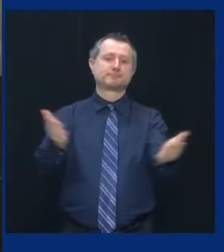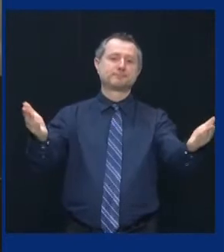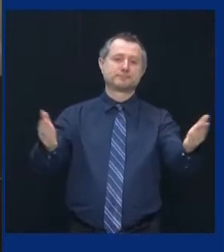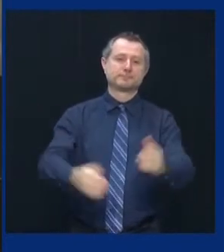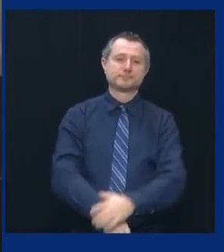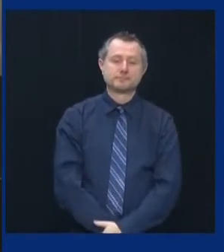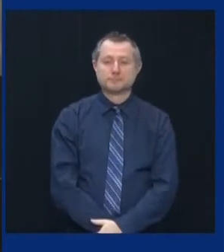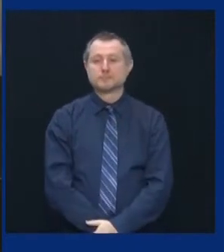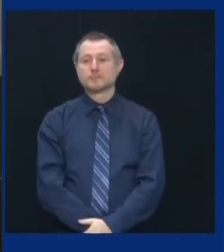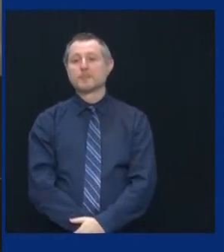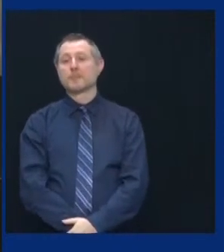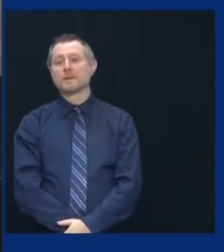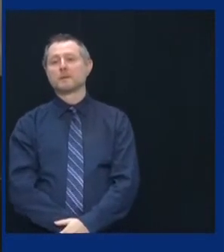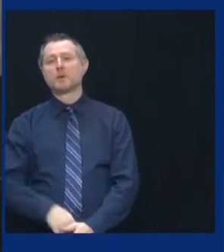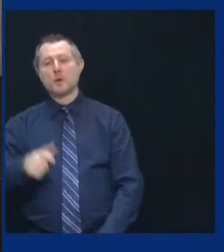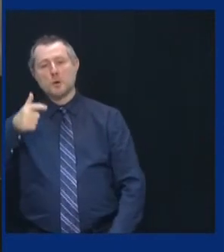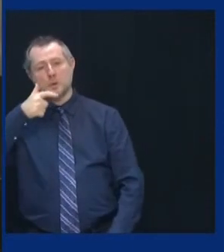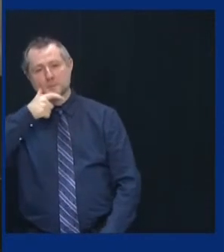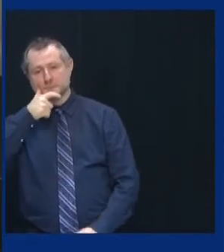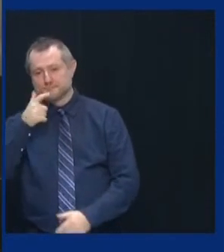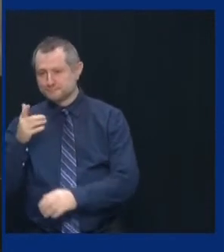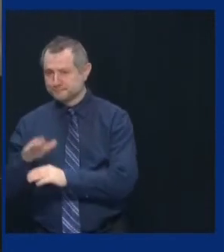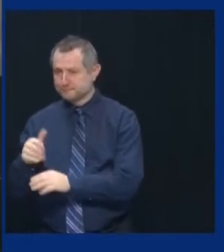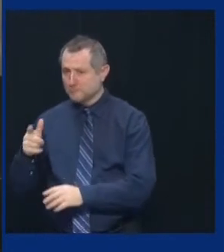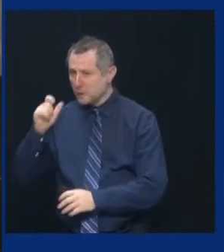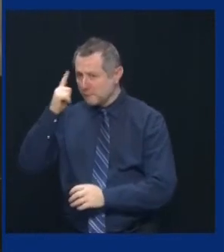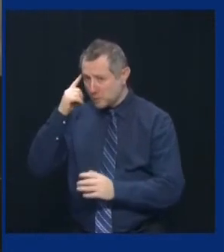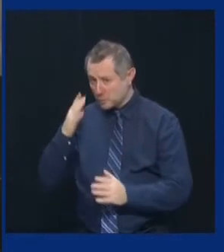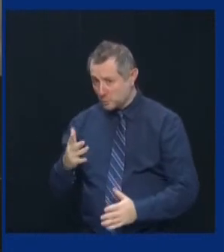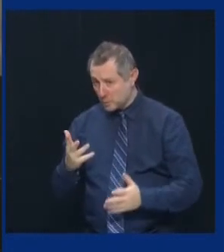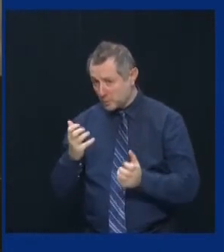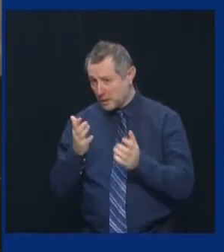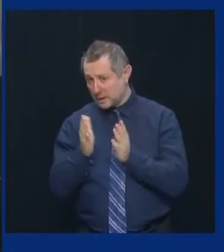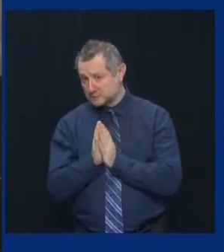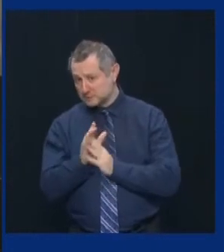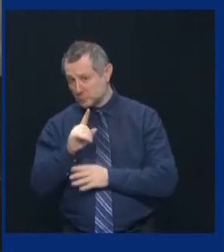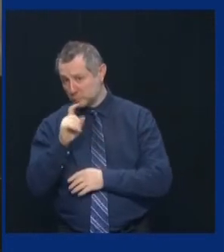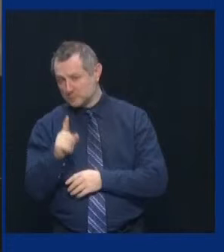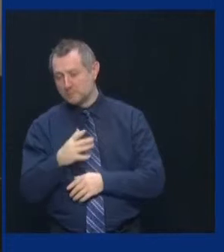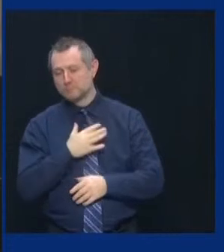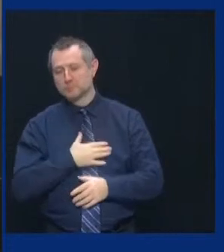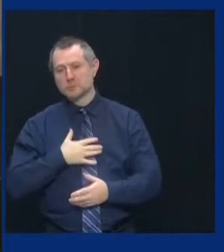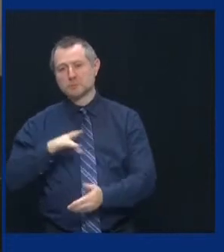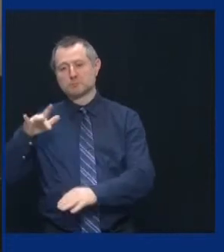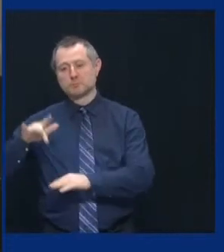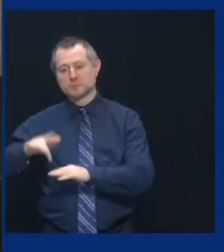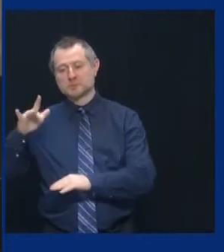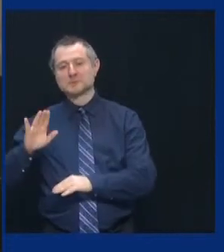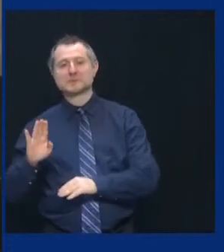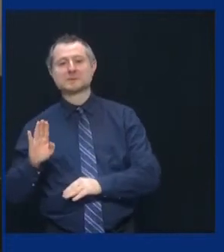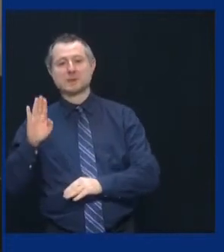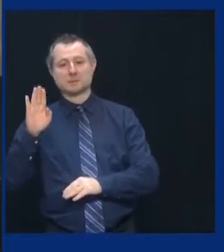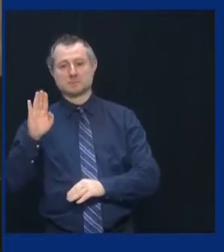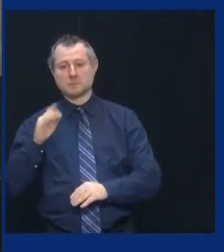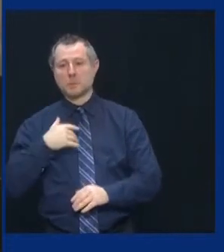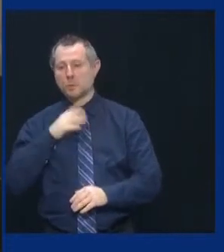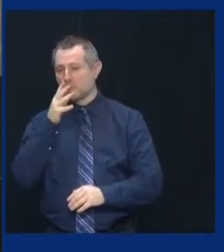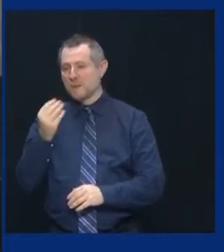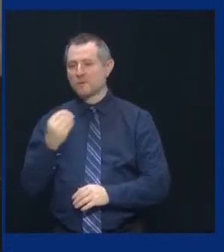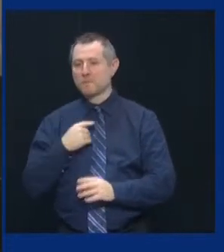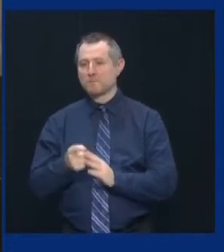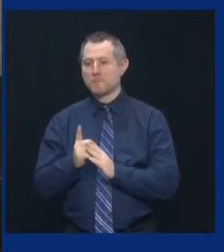Thank you, Governor. If you'd like to ask a question, please use the raised hand function at the bottom of your window. We'll take a moment to compile the Q&A